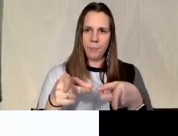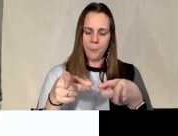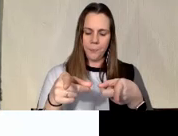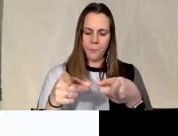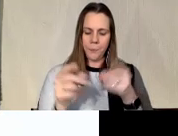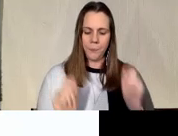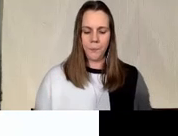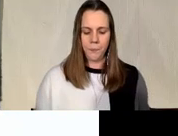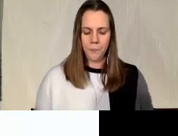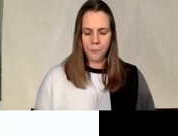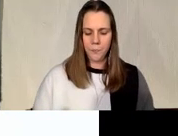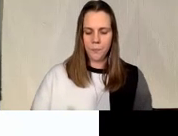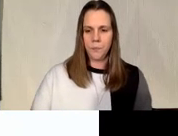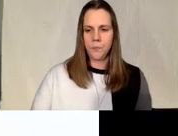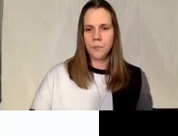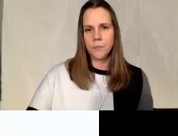flip.